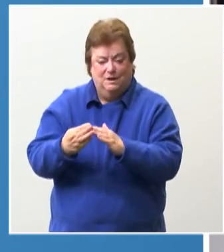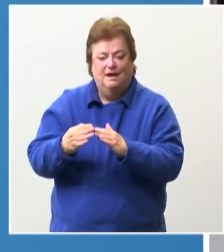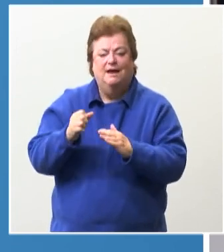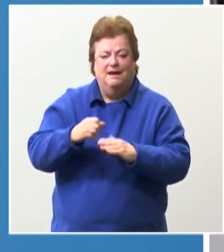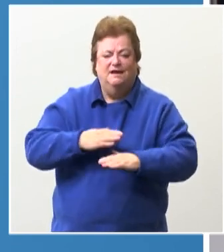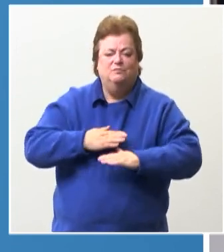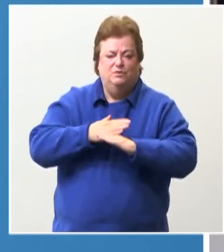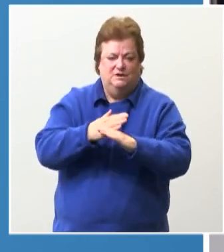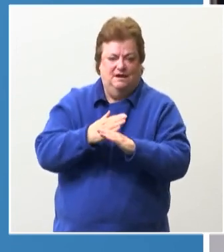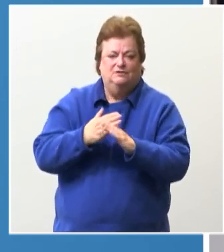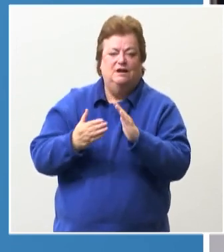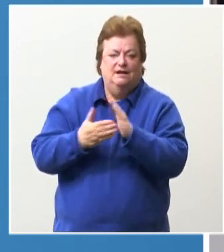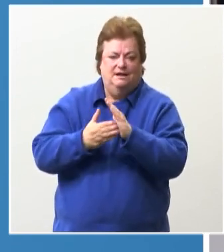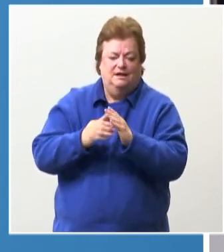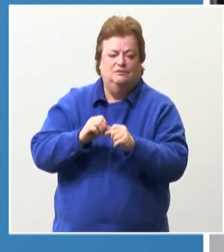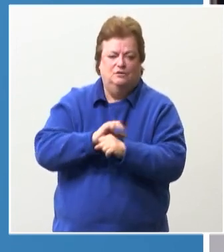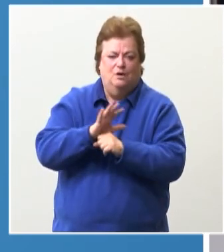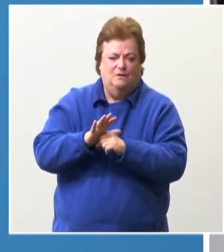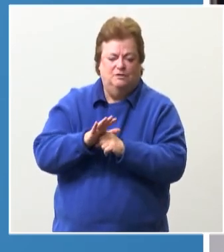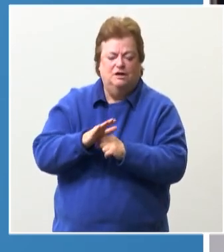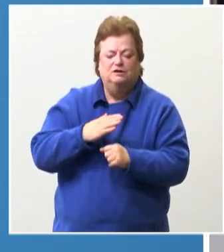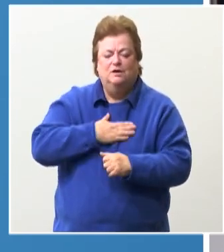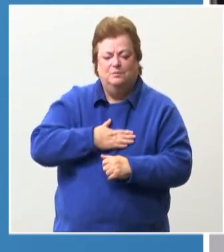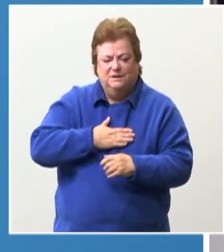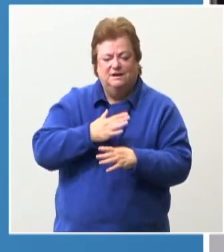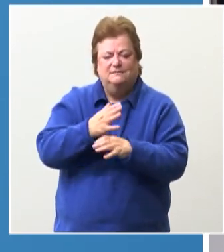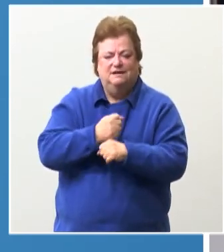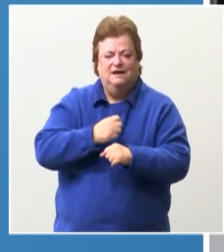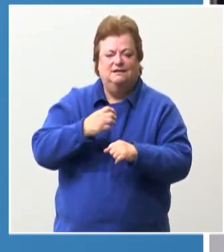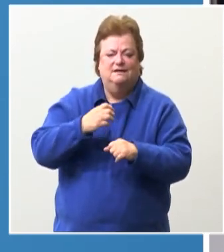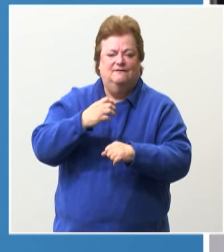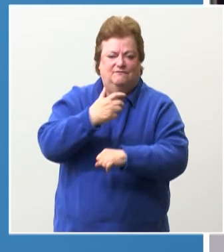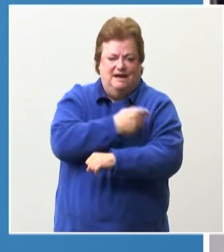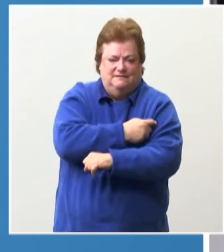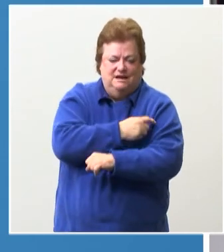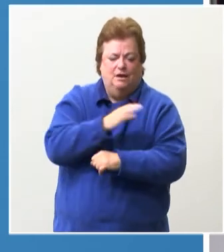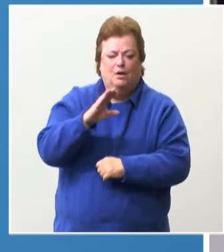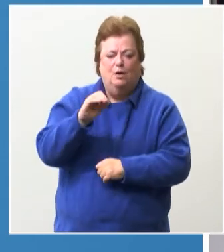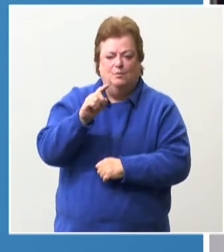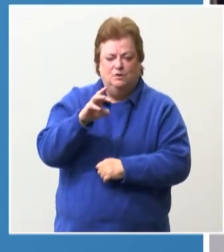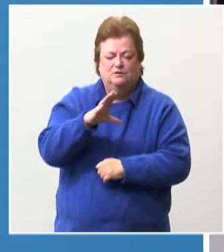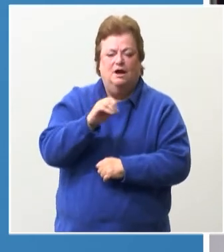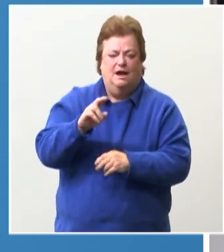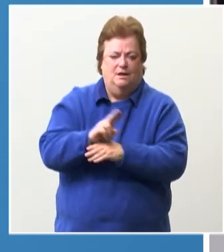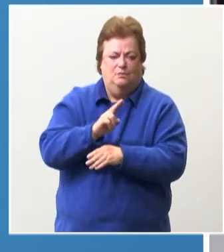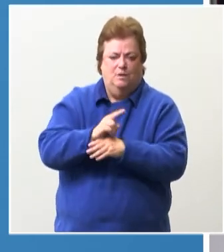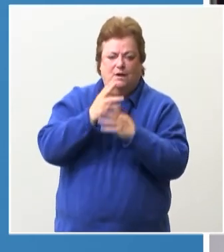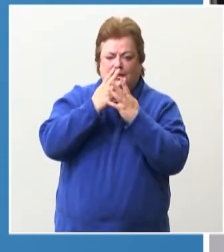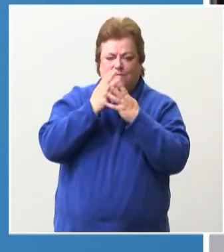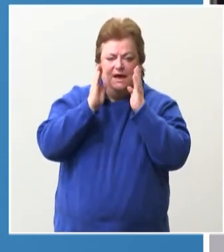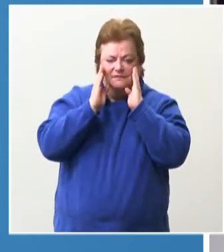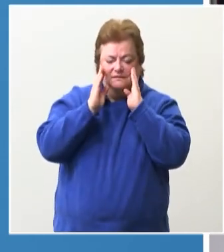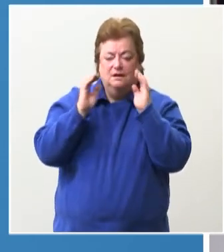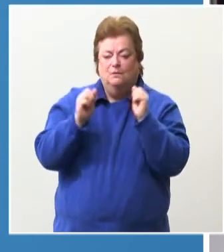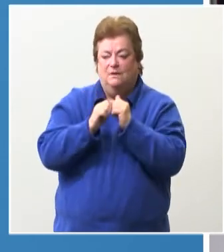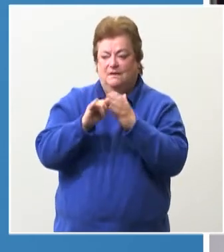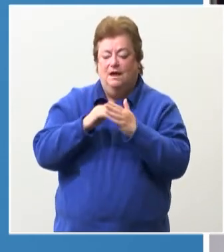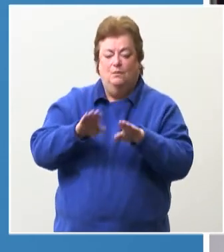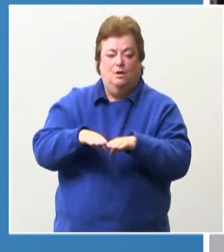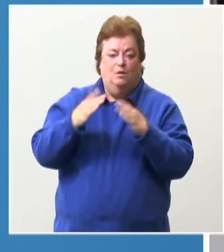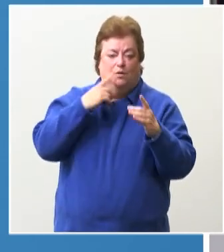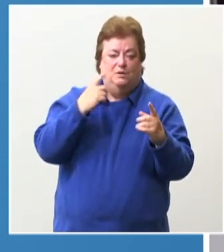from COVID-19. So get vaccinated or boosted and wear a mask. And with that, we'll take